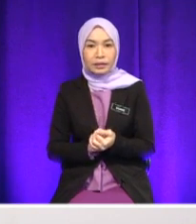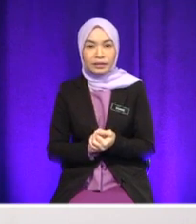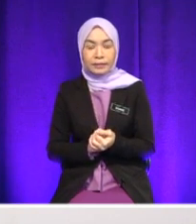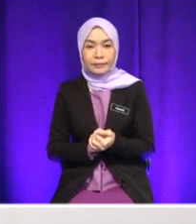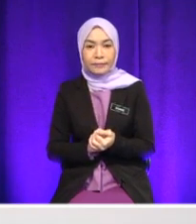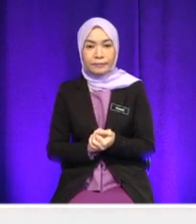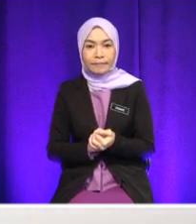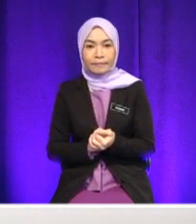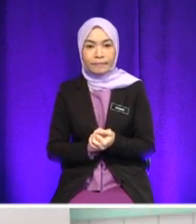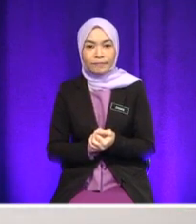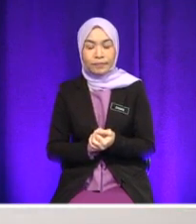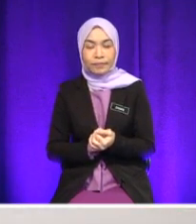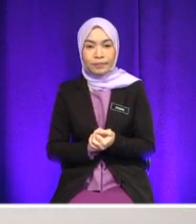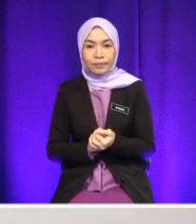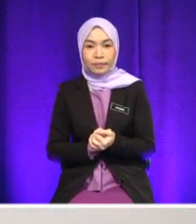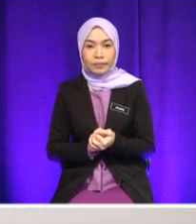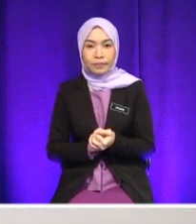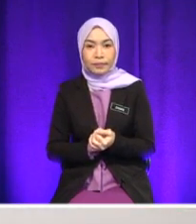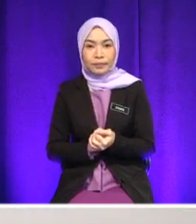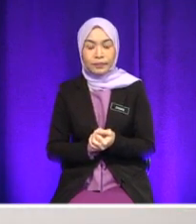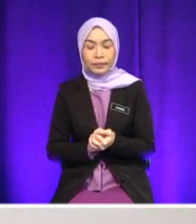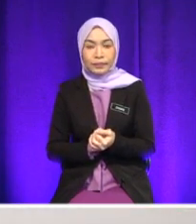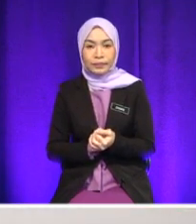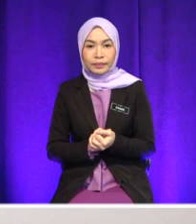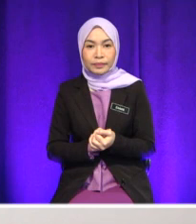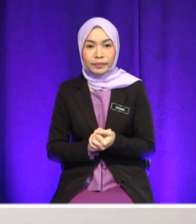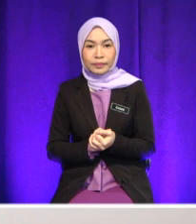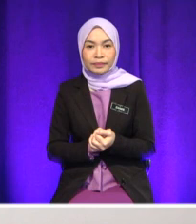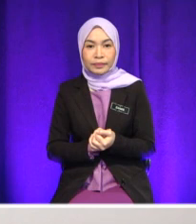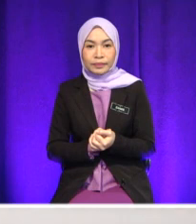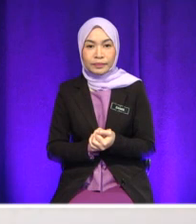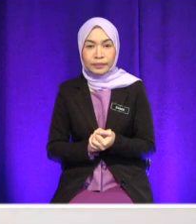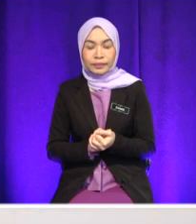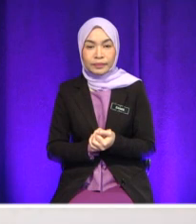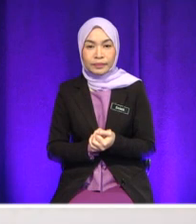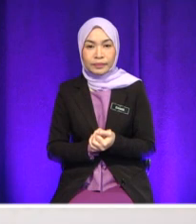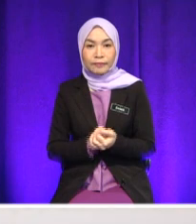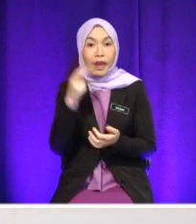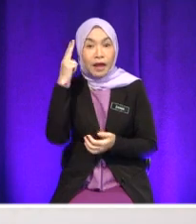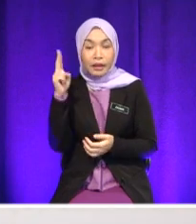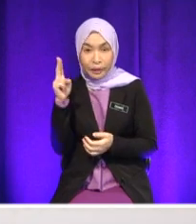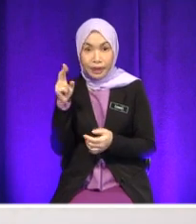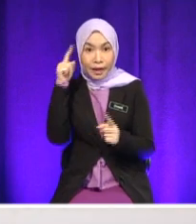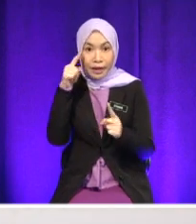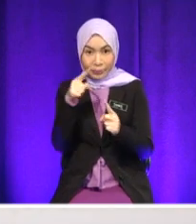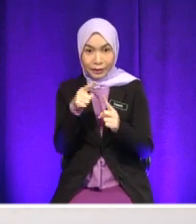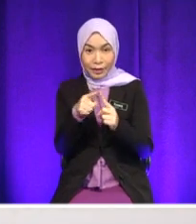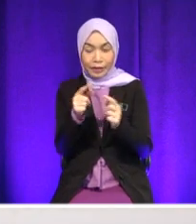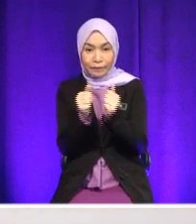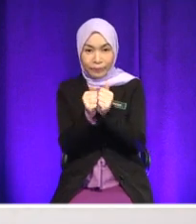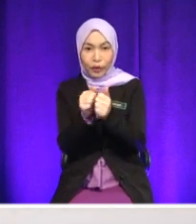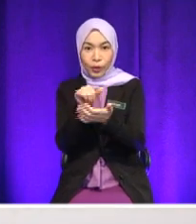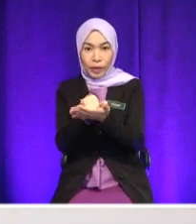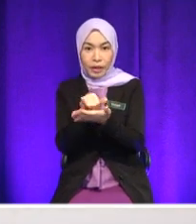In the front, it said that I see what you mean means that he agree with it. But at the behind,